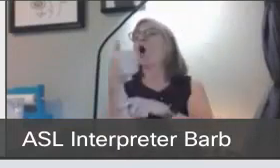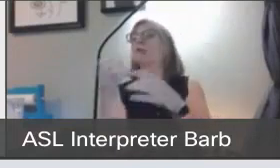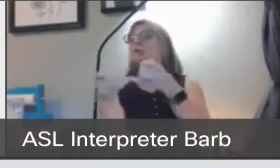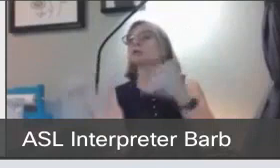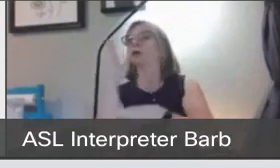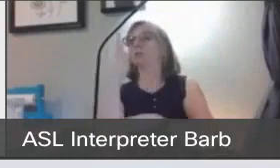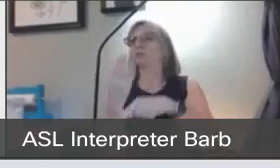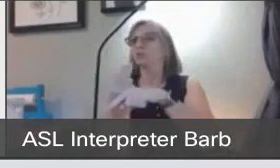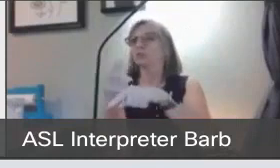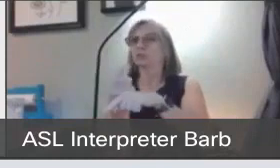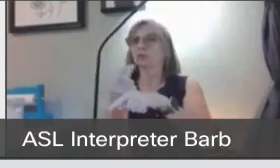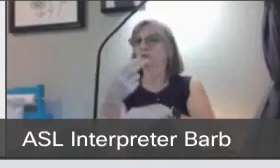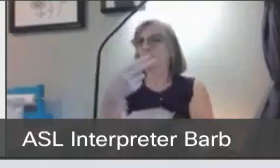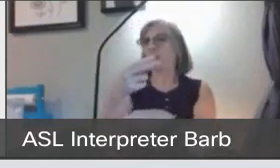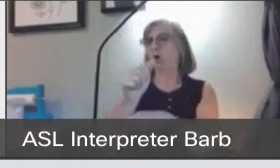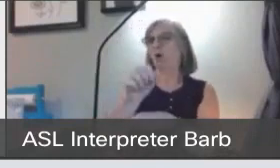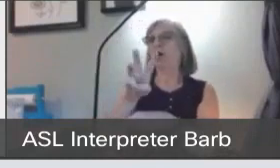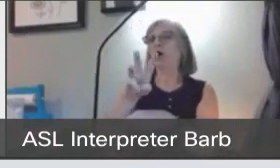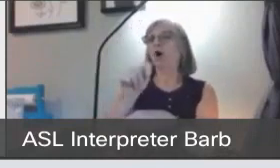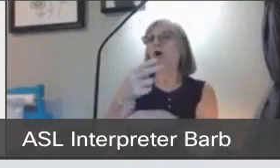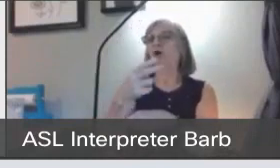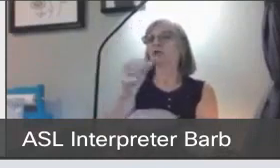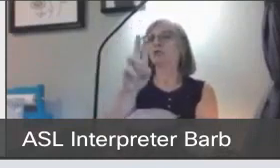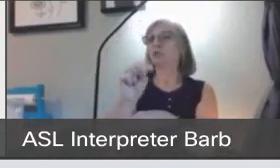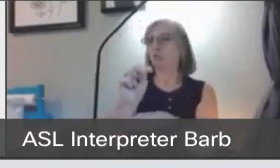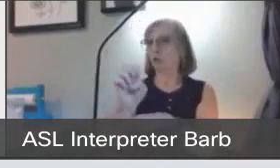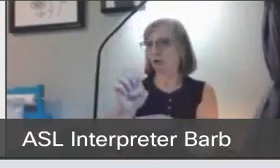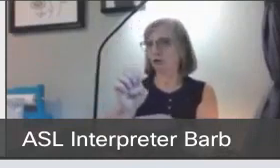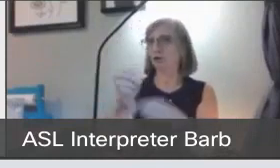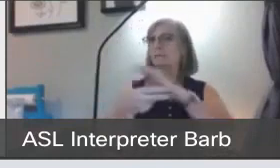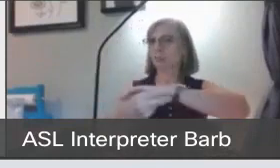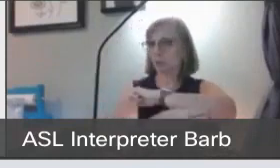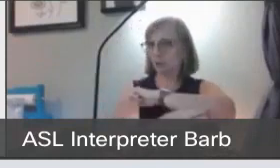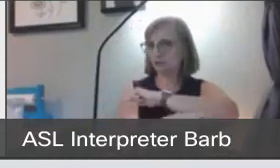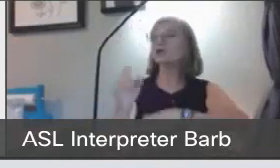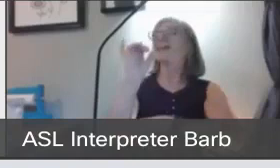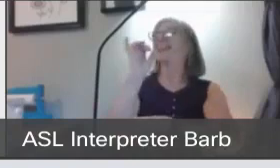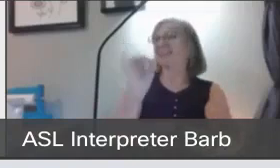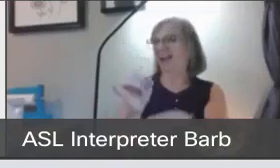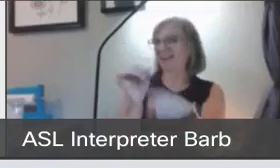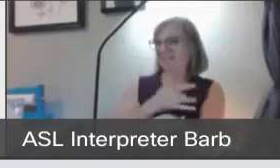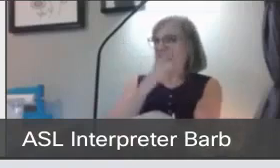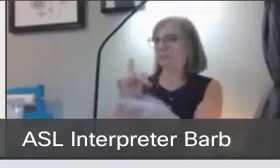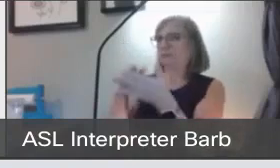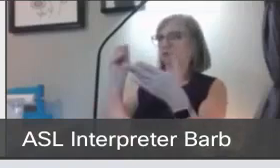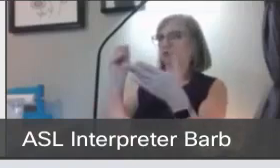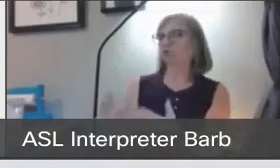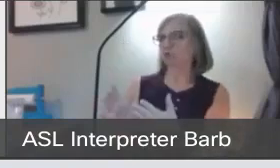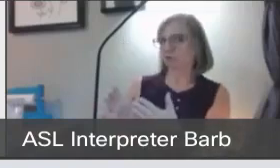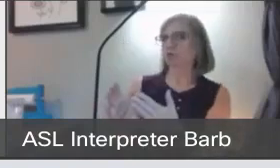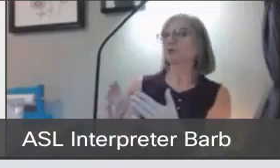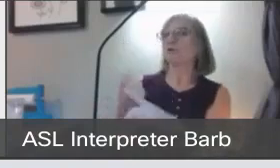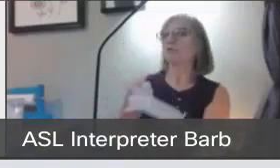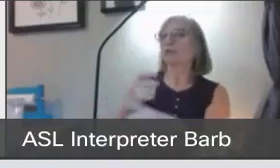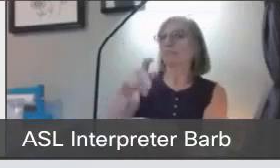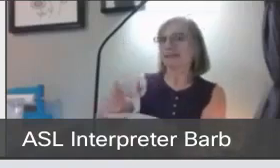students who use it. And we have a very high ridership. And Portland State University uses our system quite a bit. So this will be a great benefit for all students and